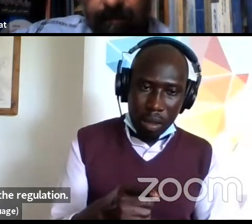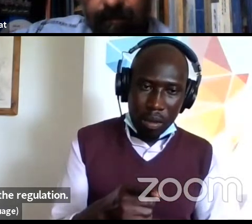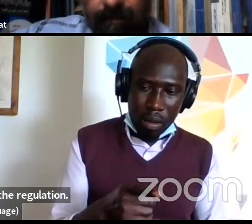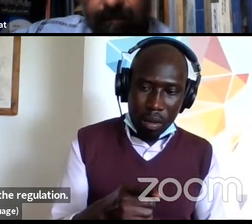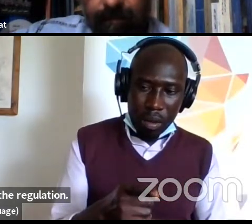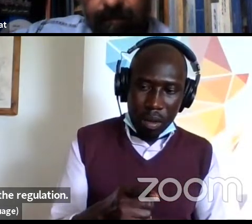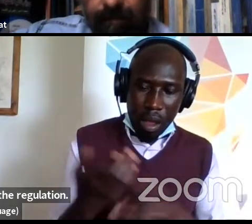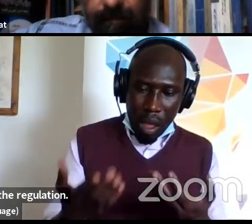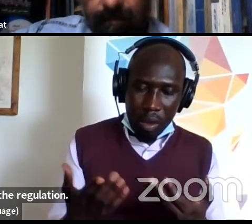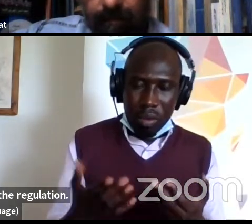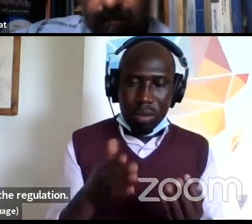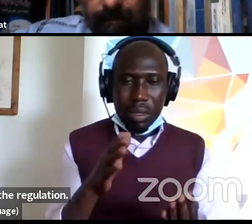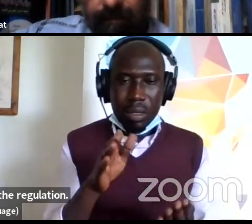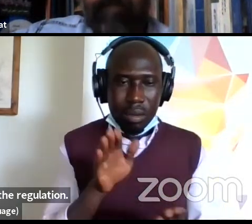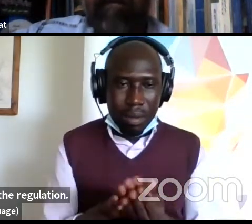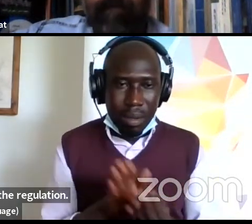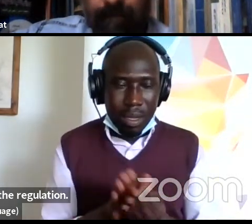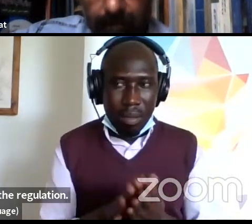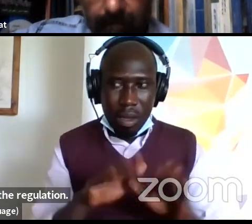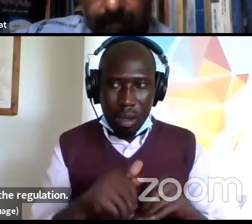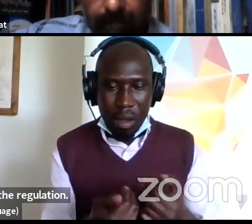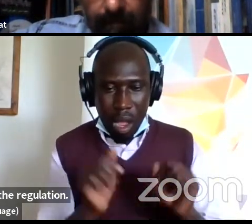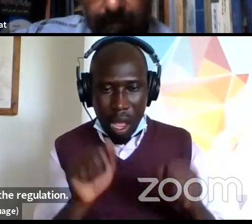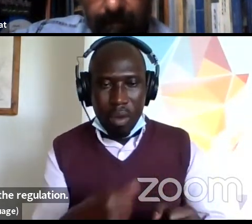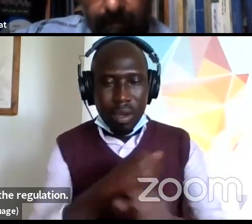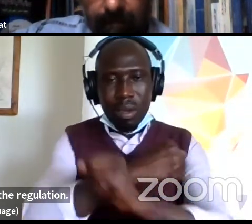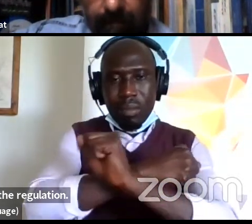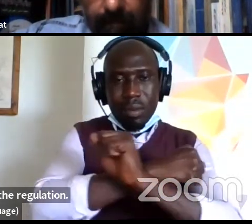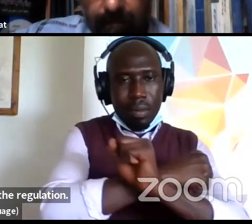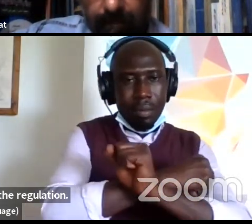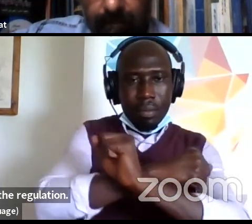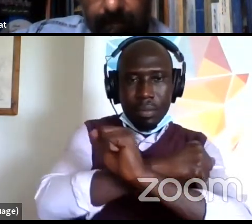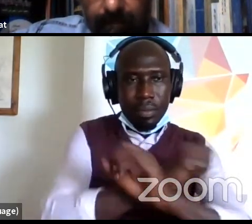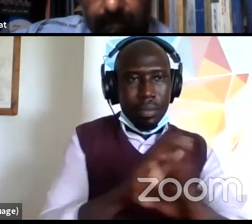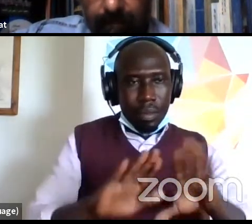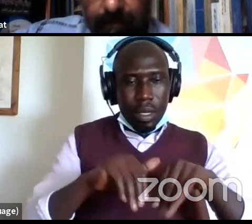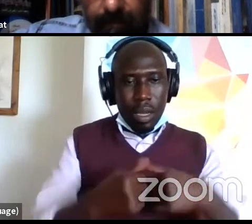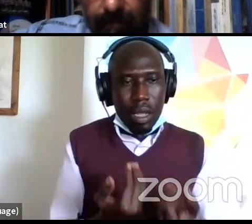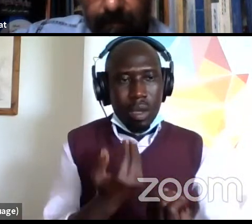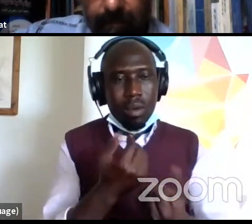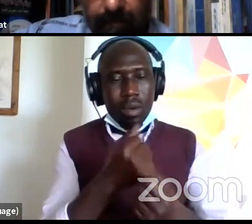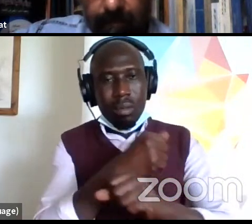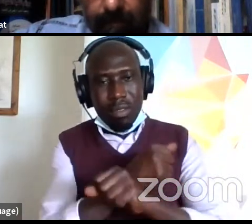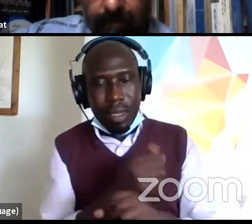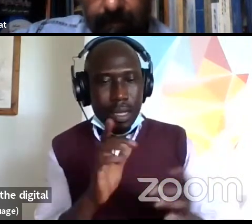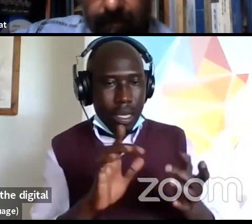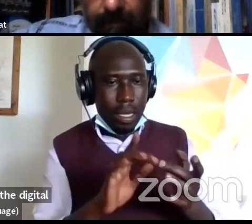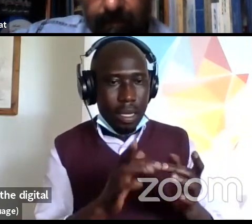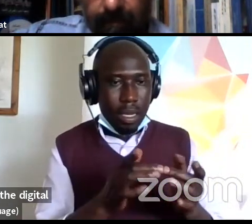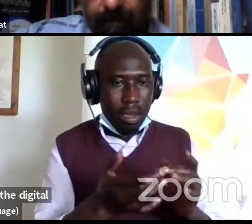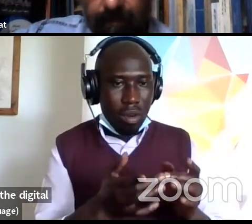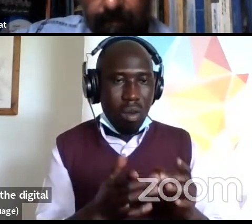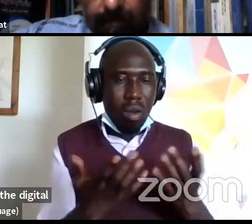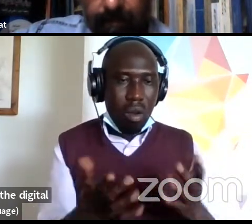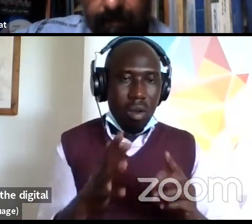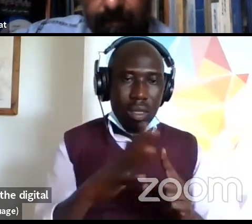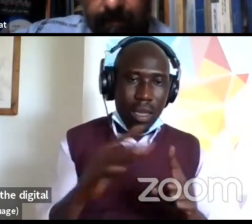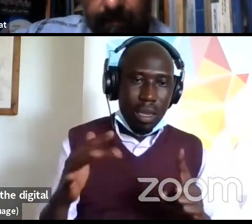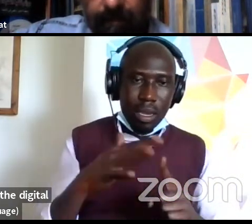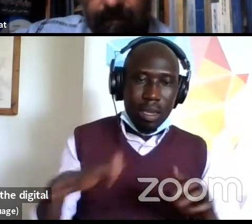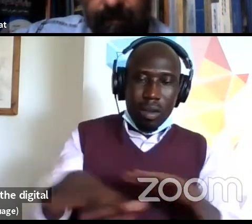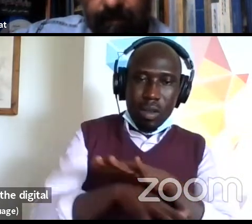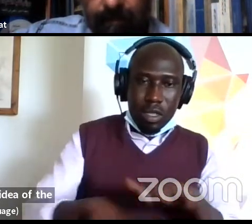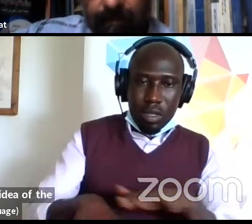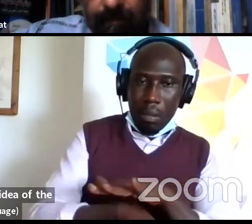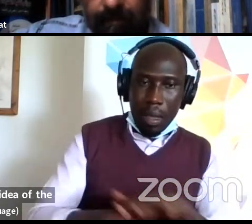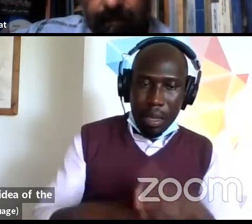you contain it? How can you prevent it? How can you prevent the internet or the digital space from becoming a tool against you,